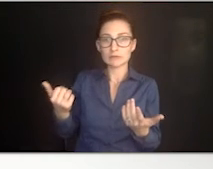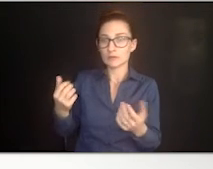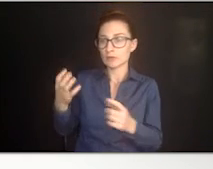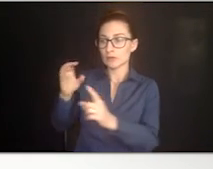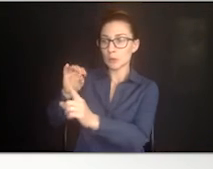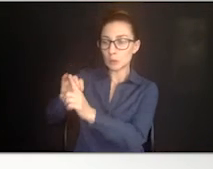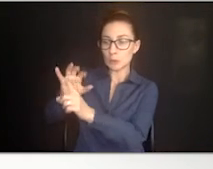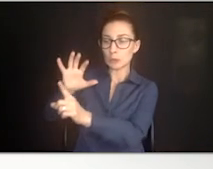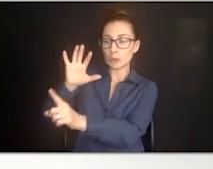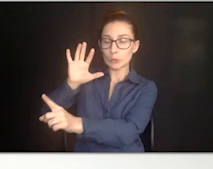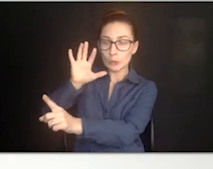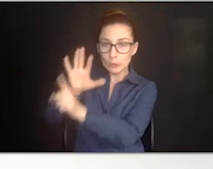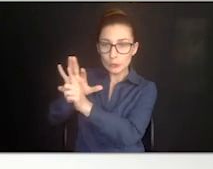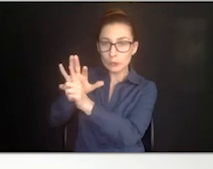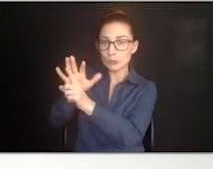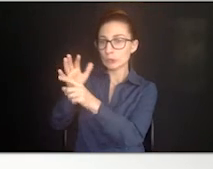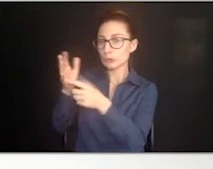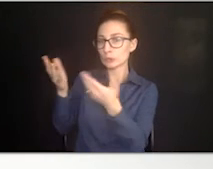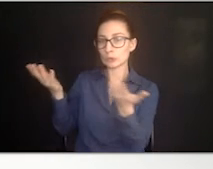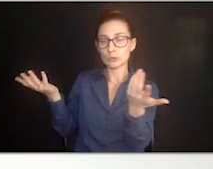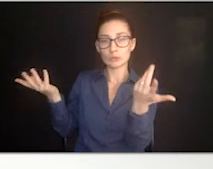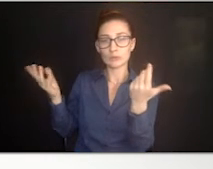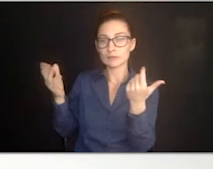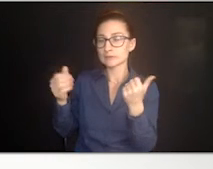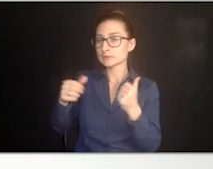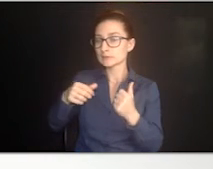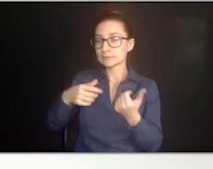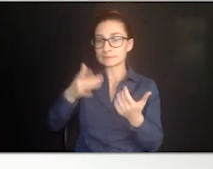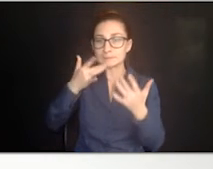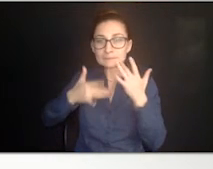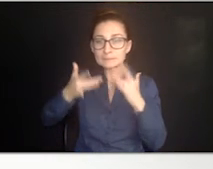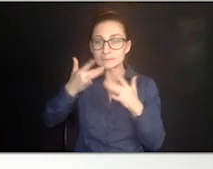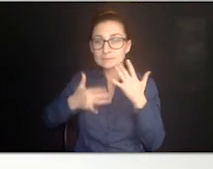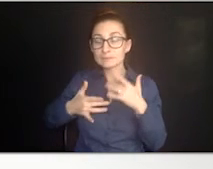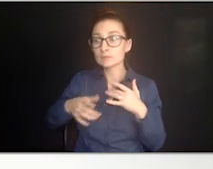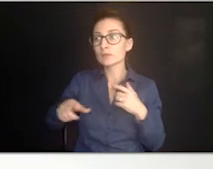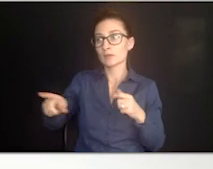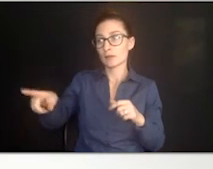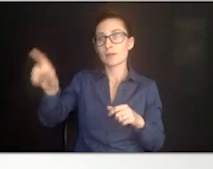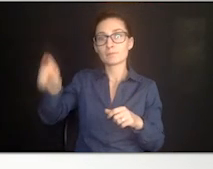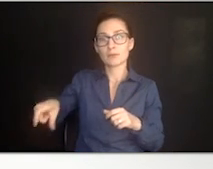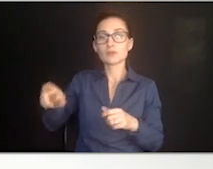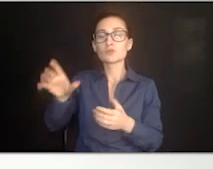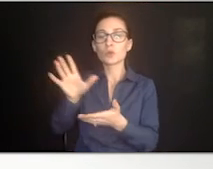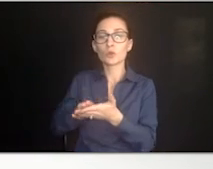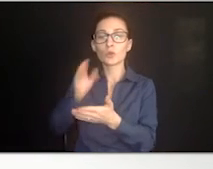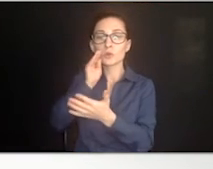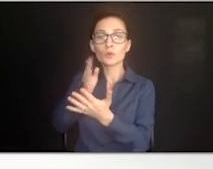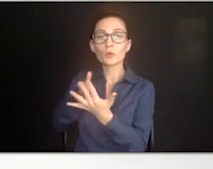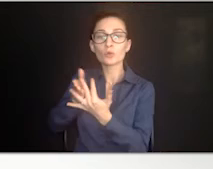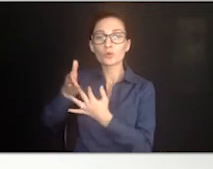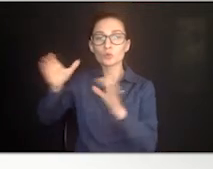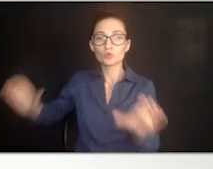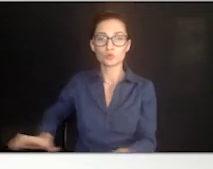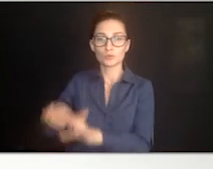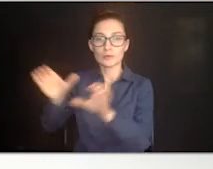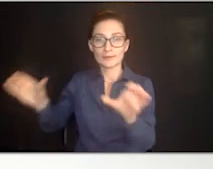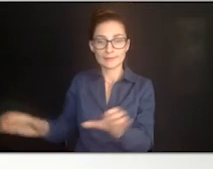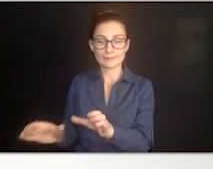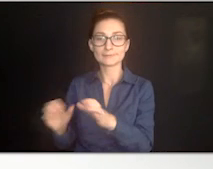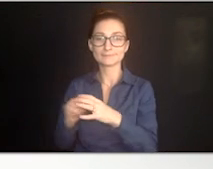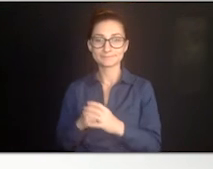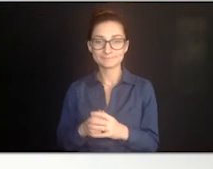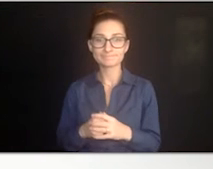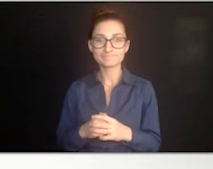do not have that opportunity for. They learn through doing. So it's amazing that you brought them here. If you brought them